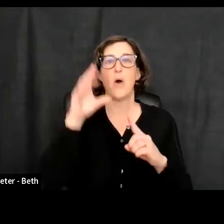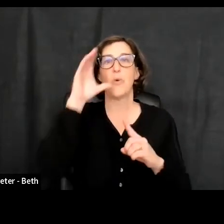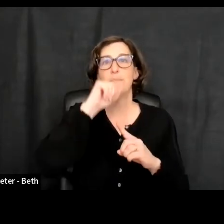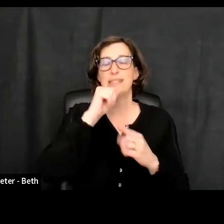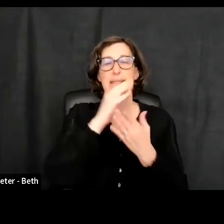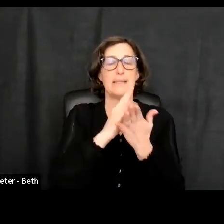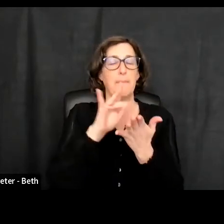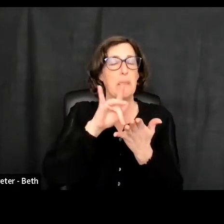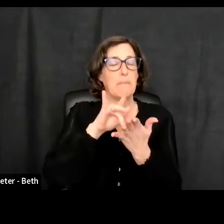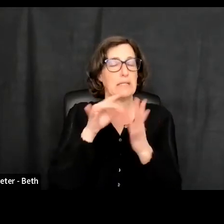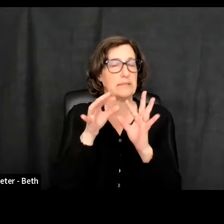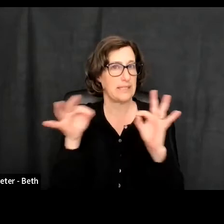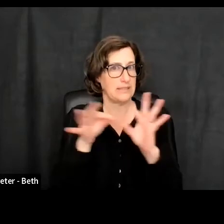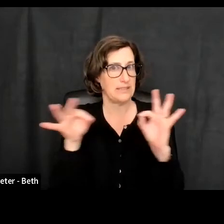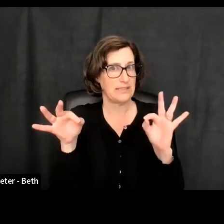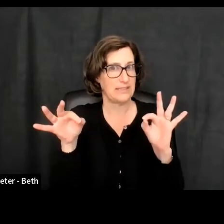earlier sentences.